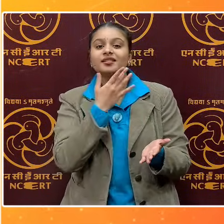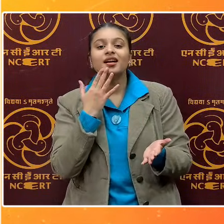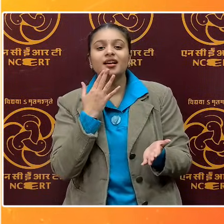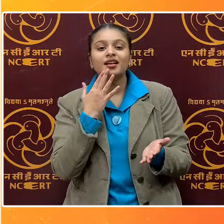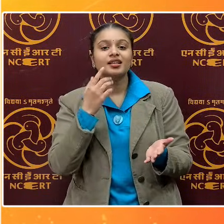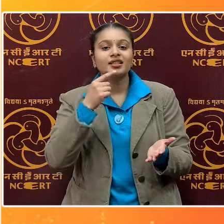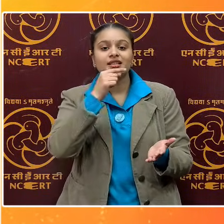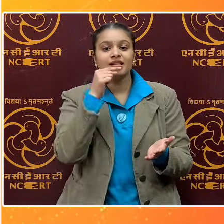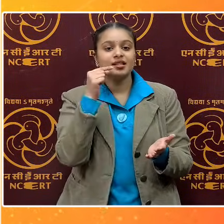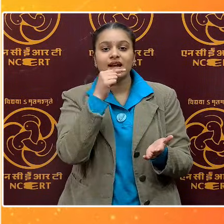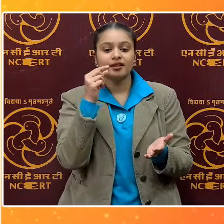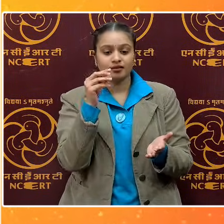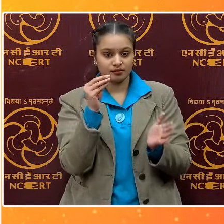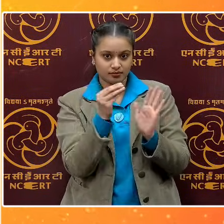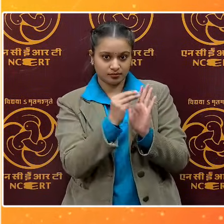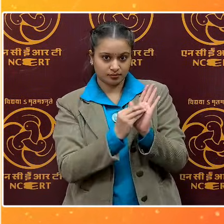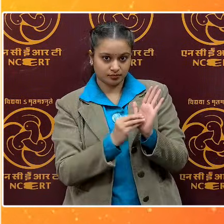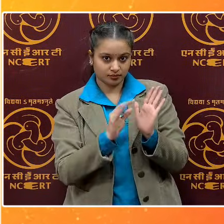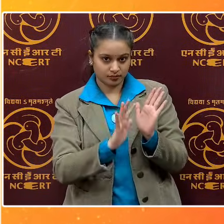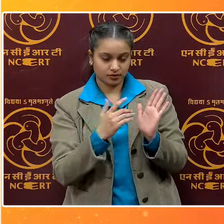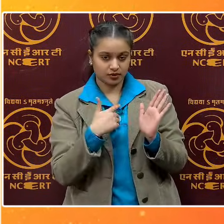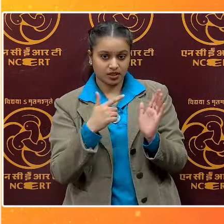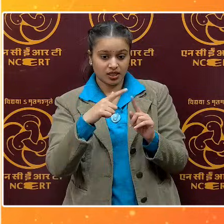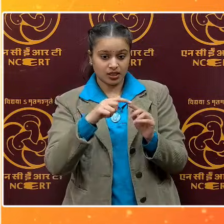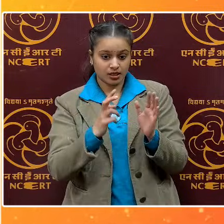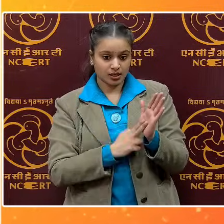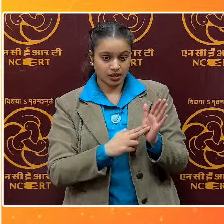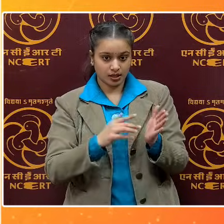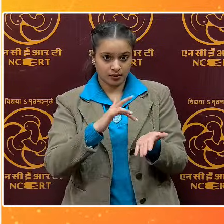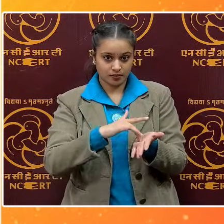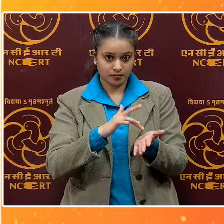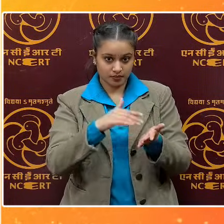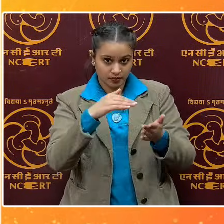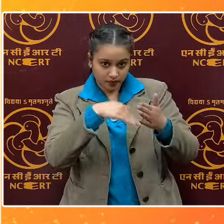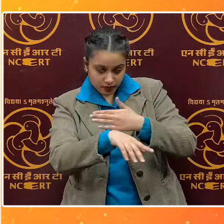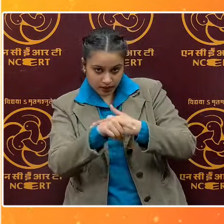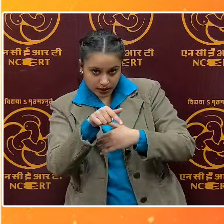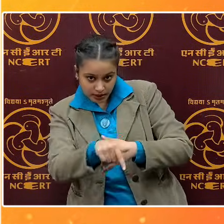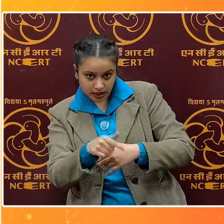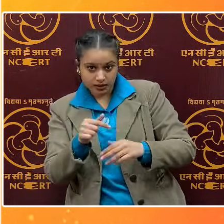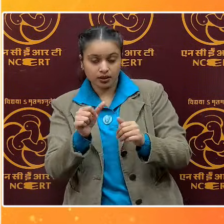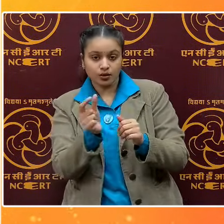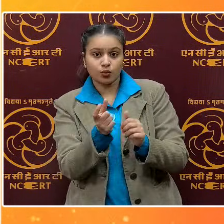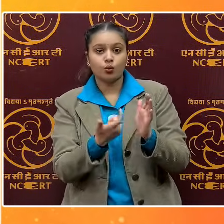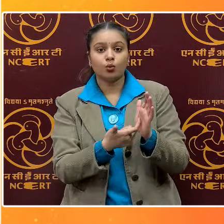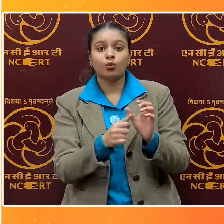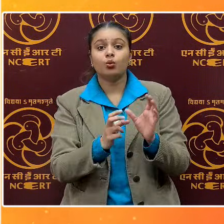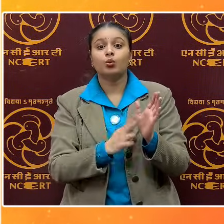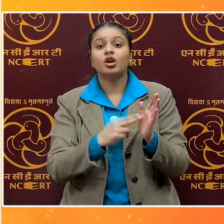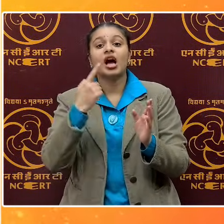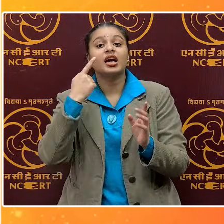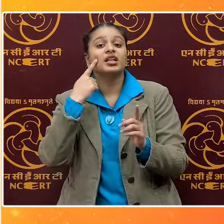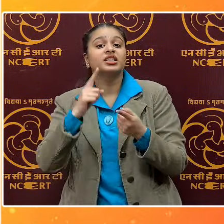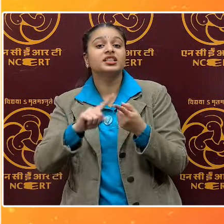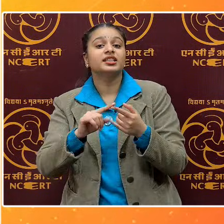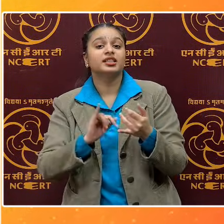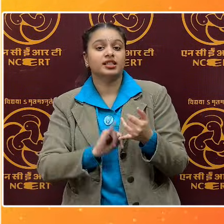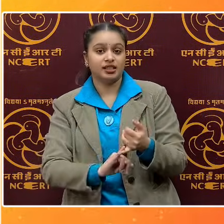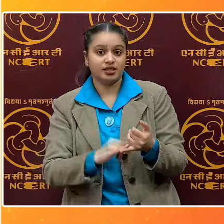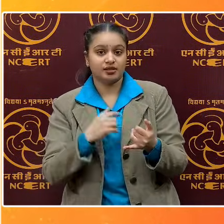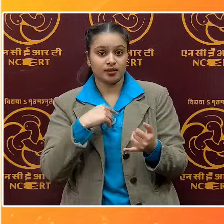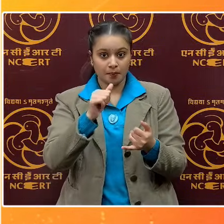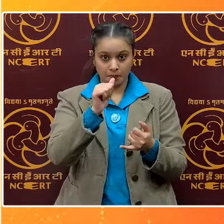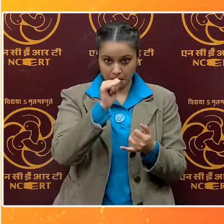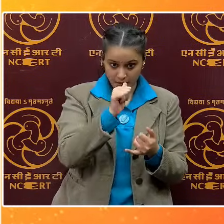is the state of Tamil Nadu. And in Tamil Nadu, Uranis were made to store rainwater for